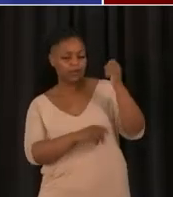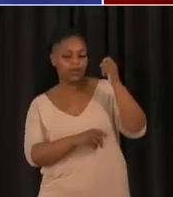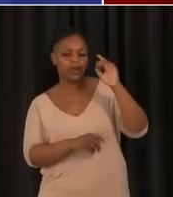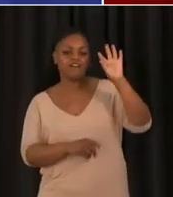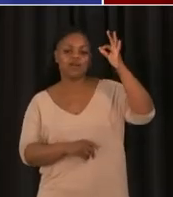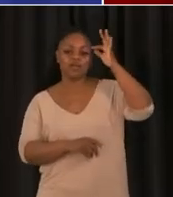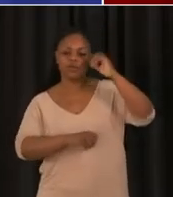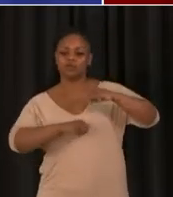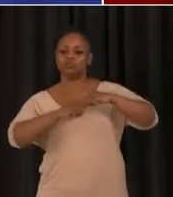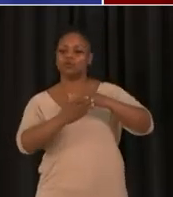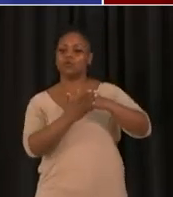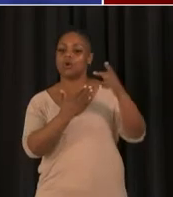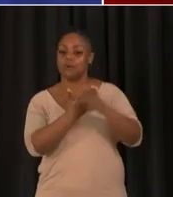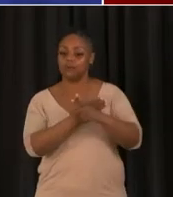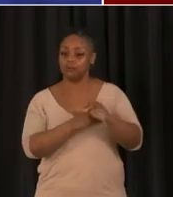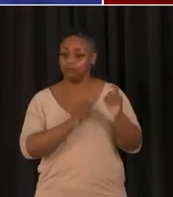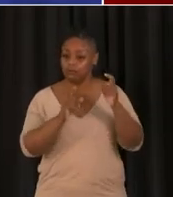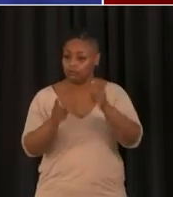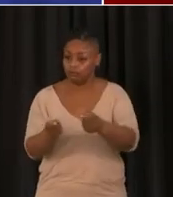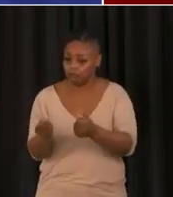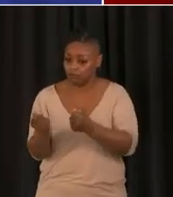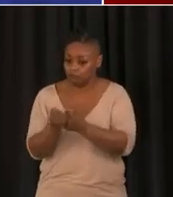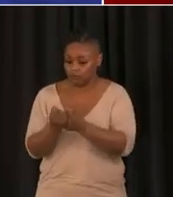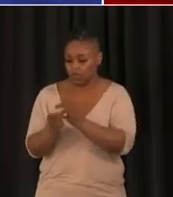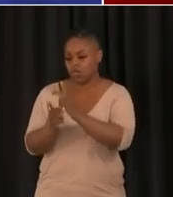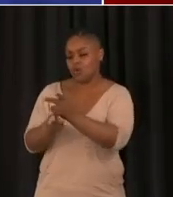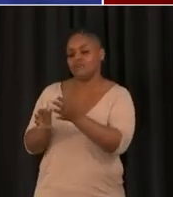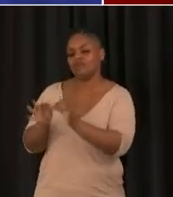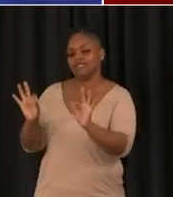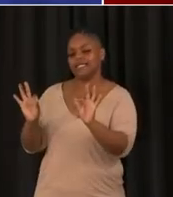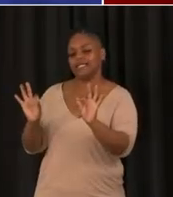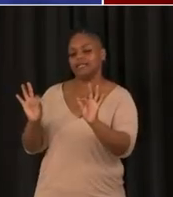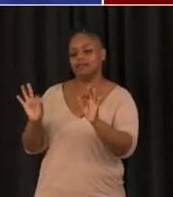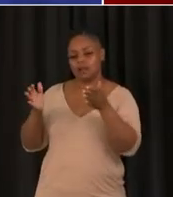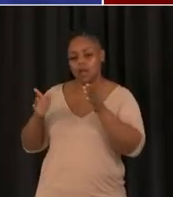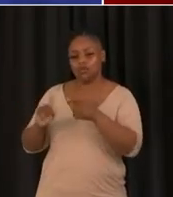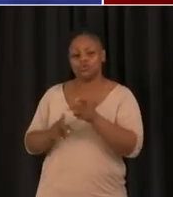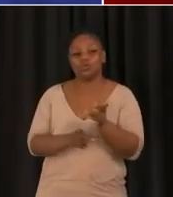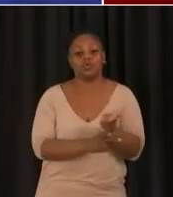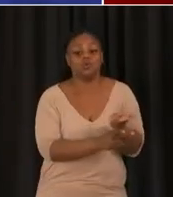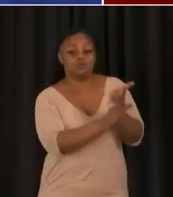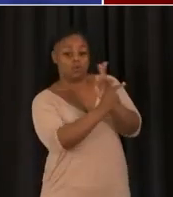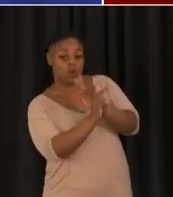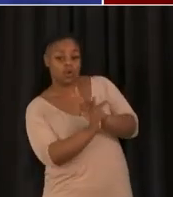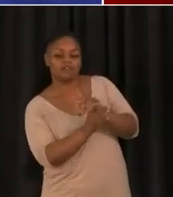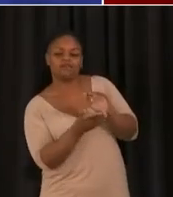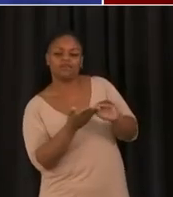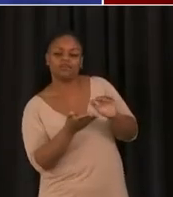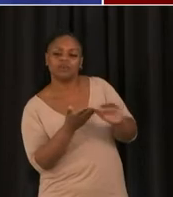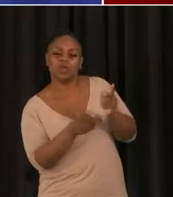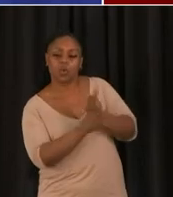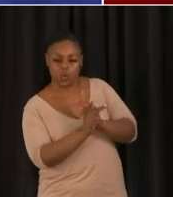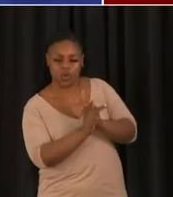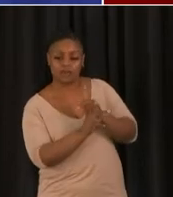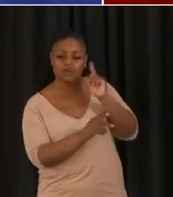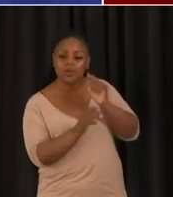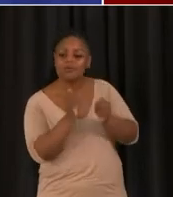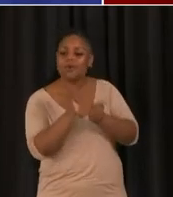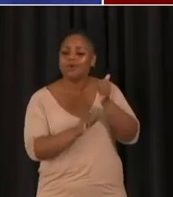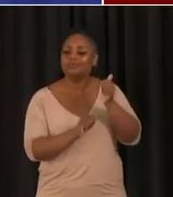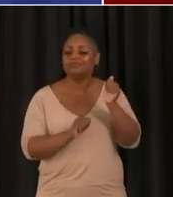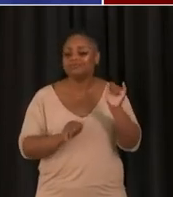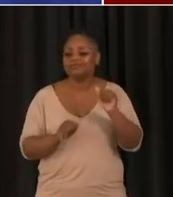coronavirus.dc.gov/phase2. So check that out and make sure you take advantage of that opportunity. The other opportunity that we wanted to talk to you about this